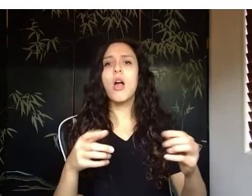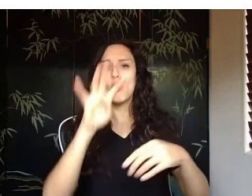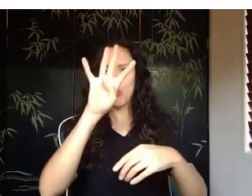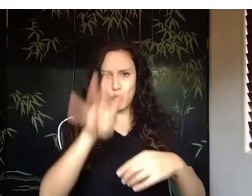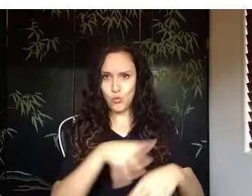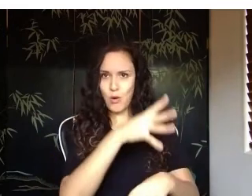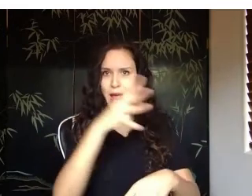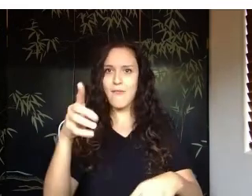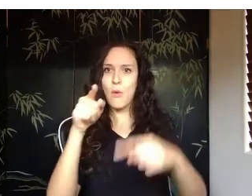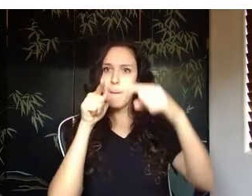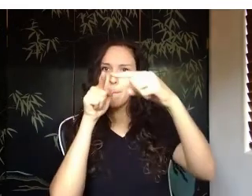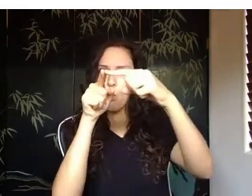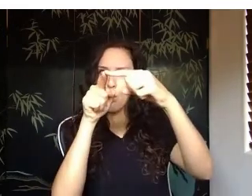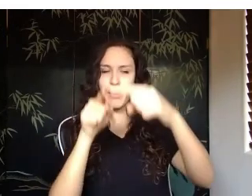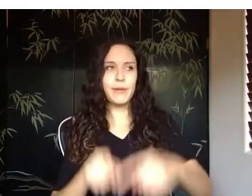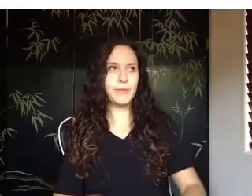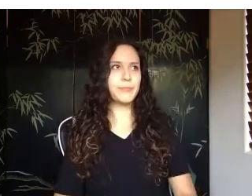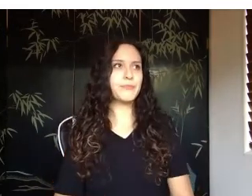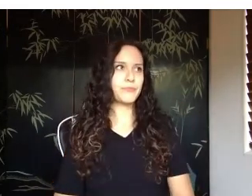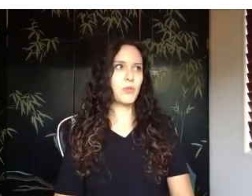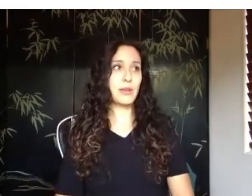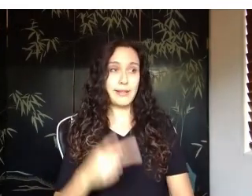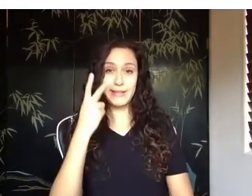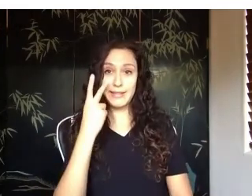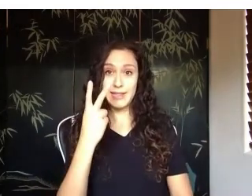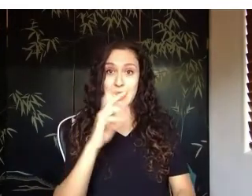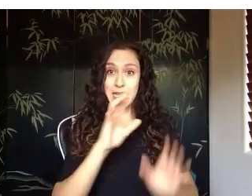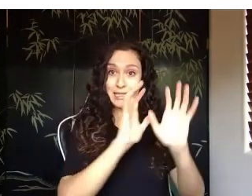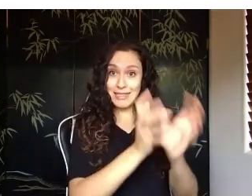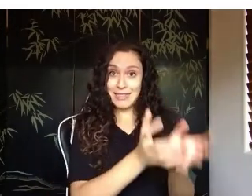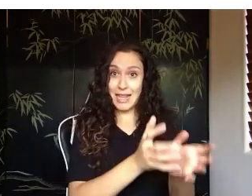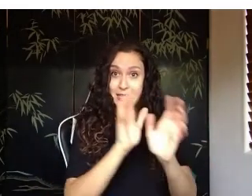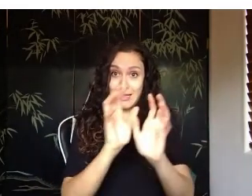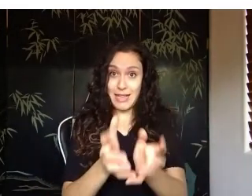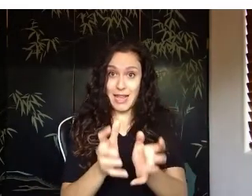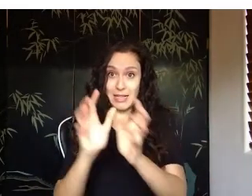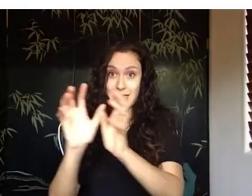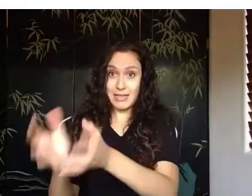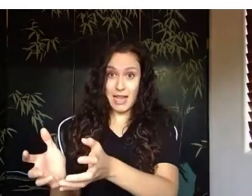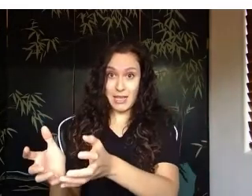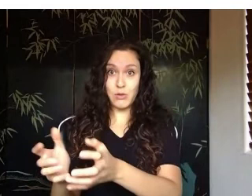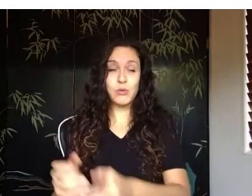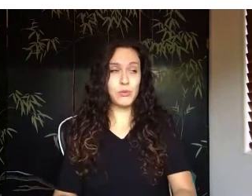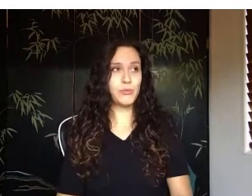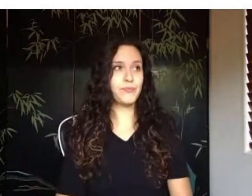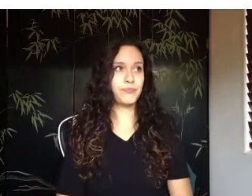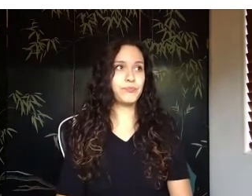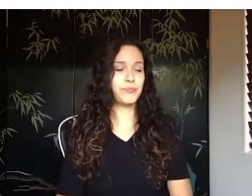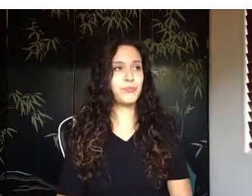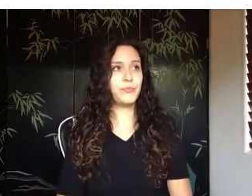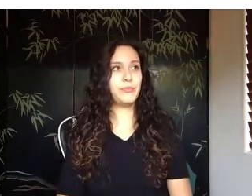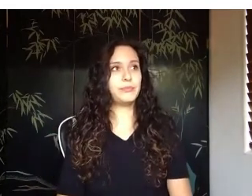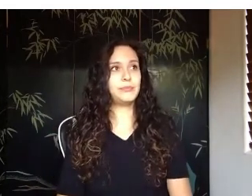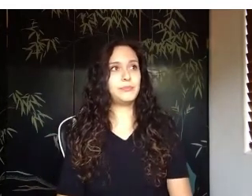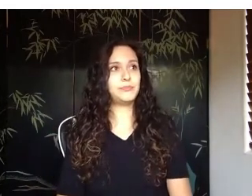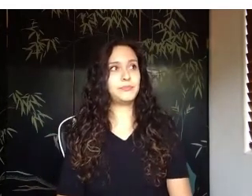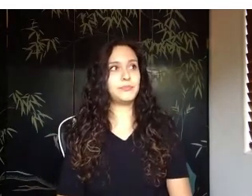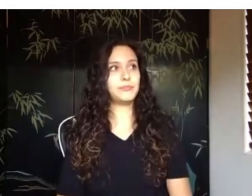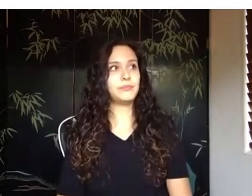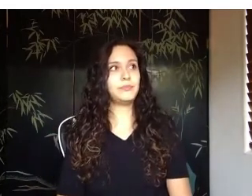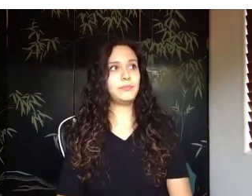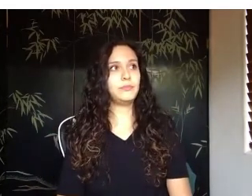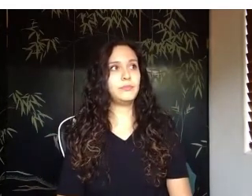point on a graph. Okay. If the unit rate of each set, so here's a set, here's a set, and here's a